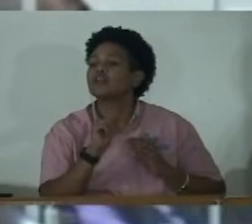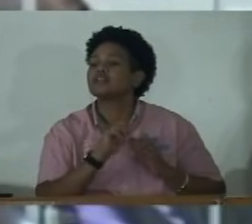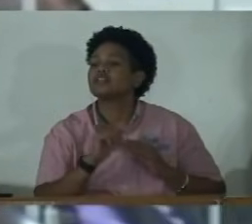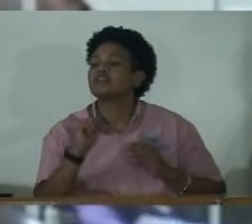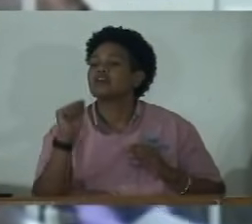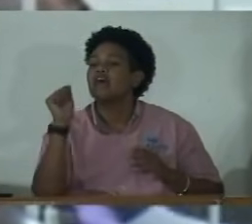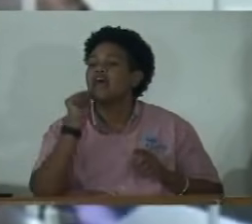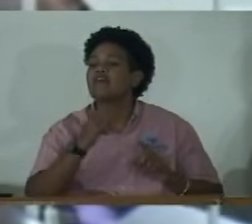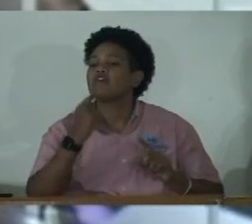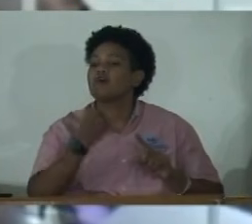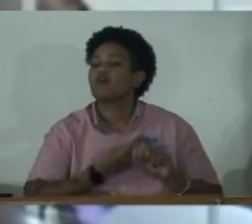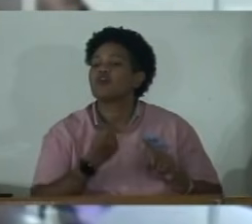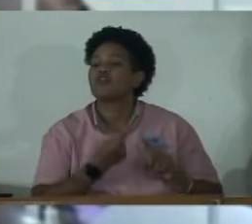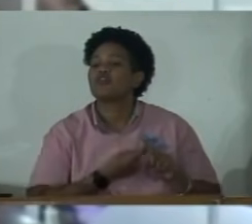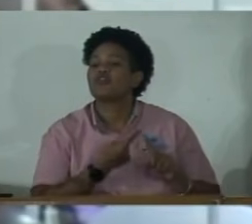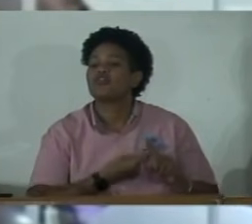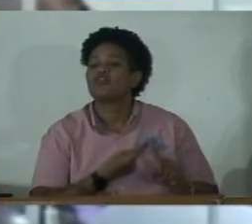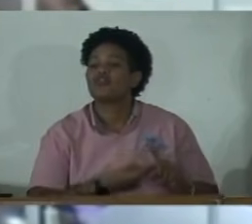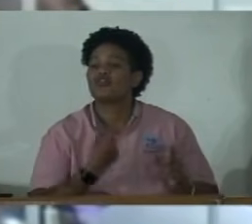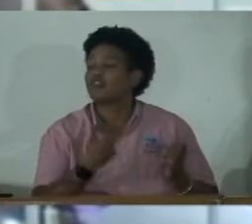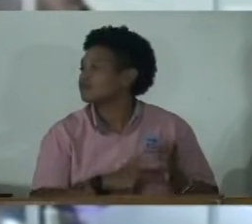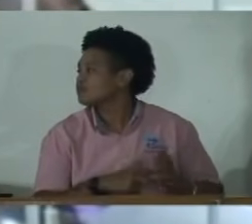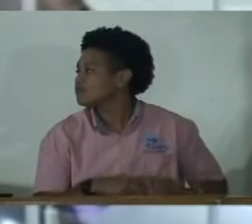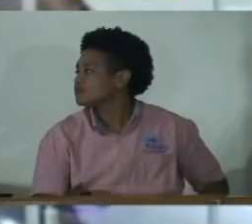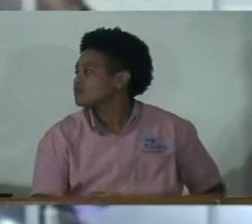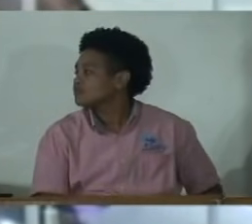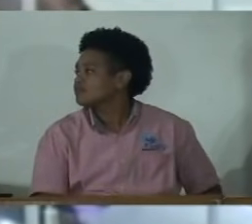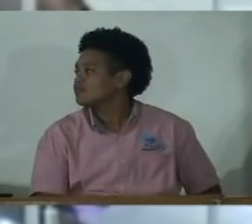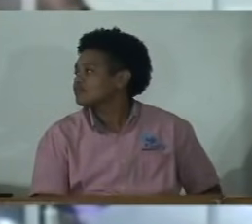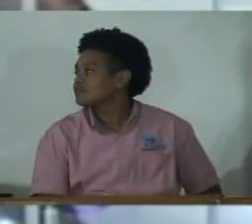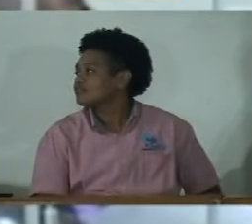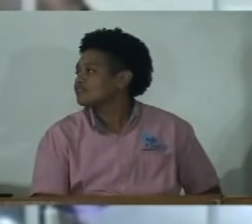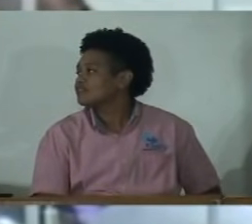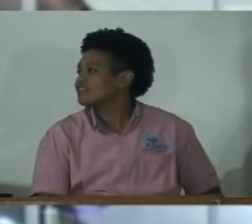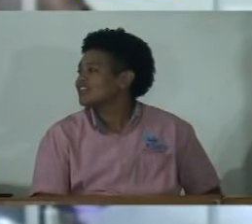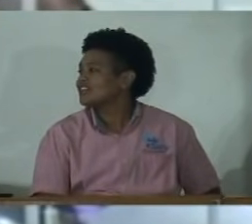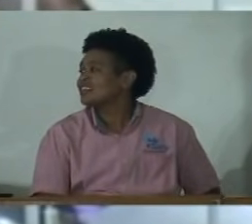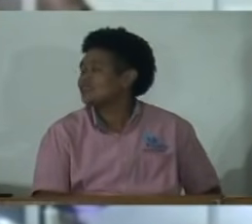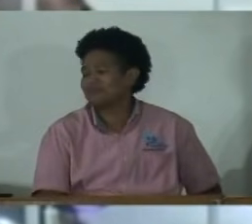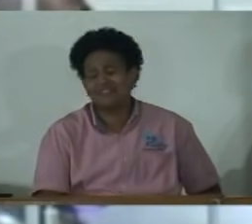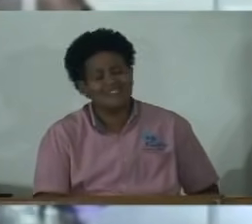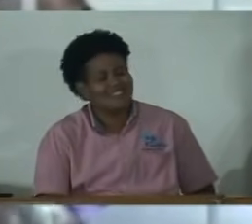$3,400 per month. Minister Samuda was making his contribution to the